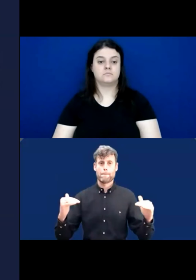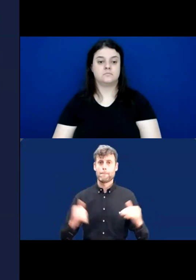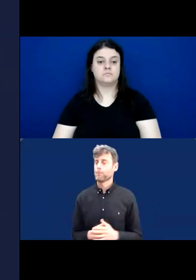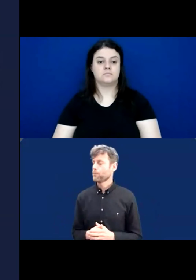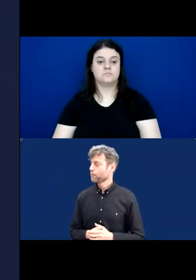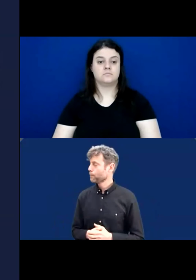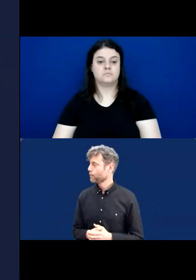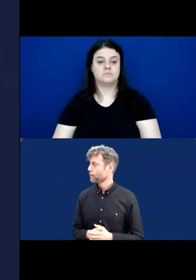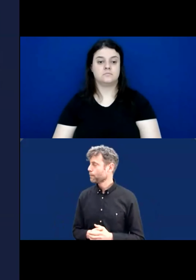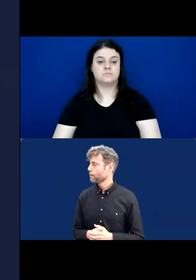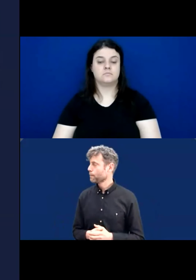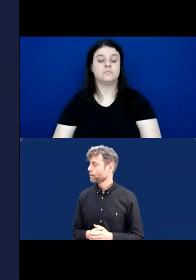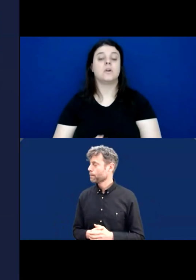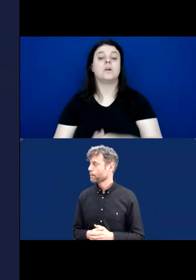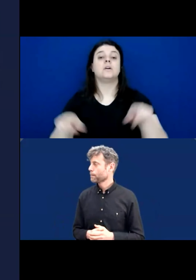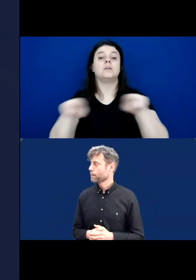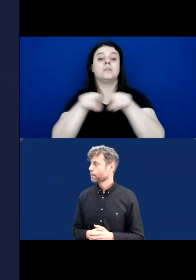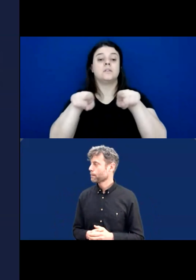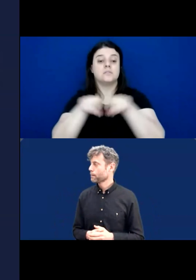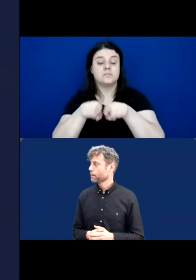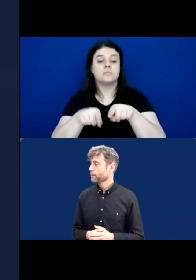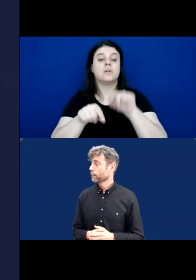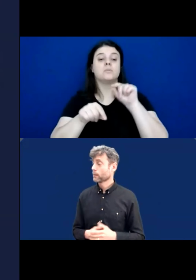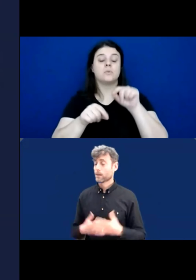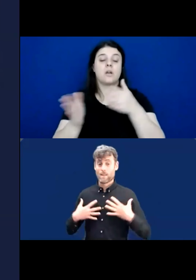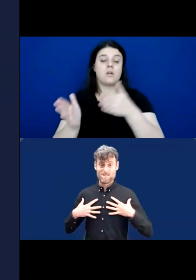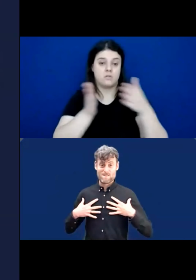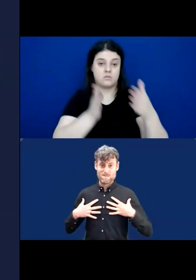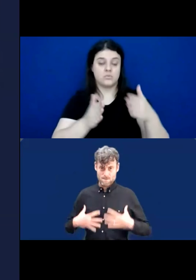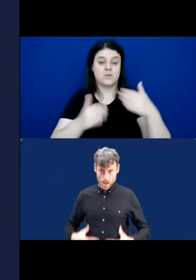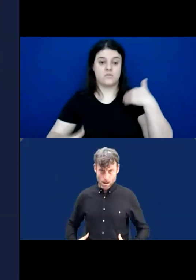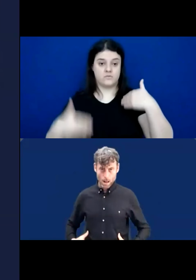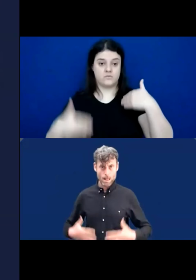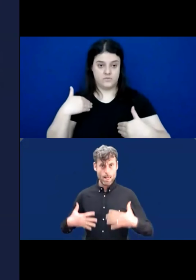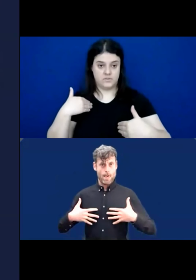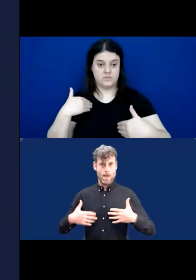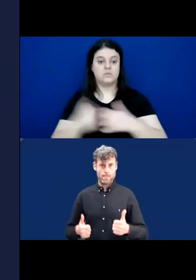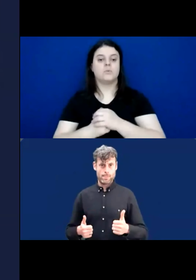And then we move on to physical health. Here,